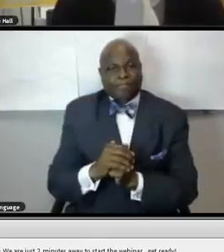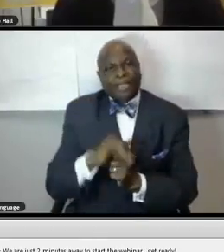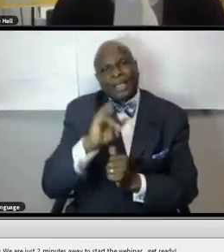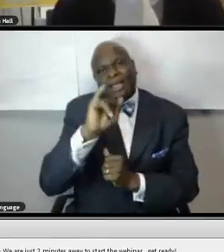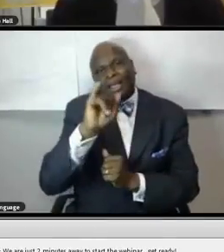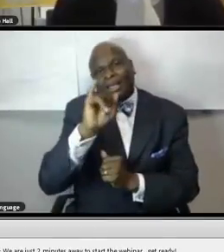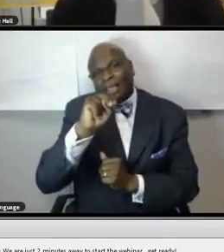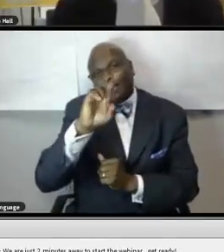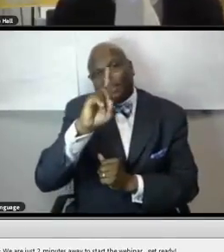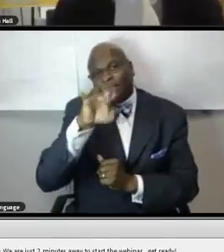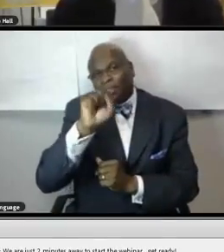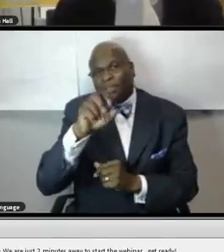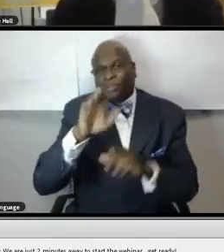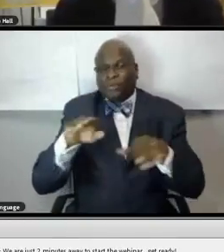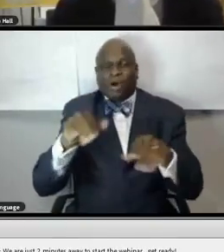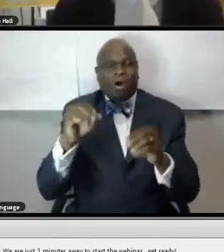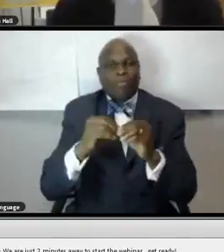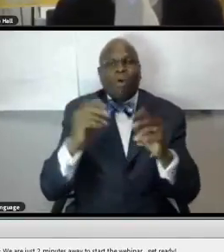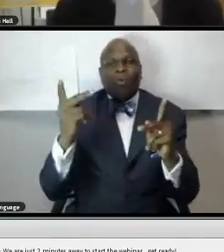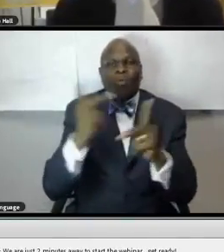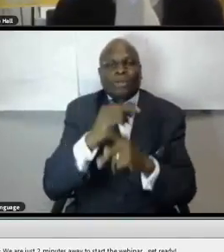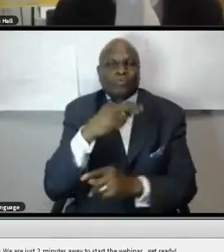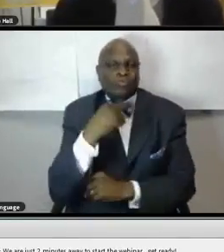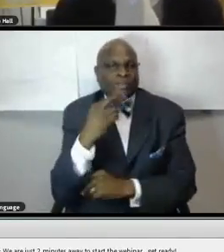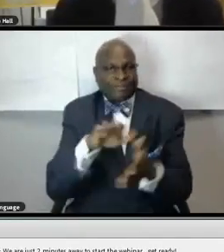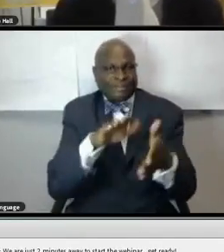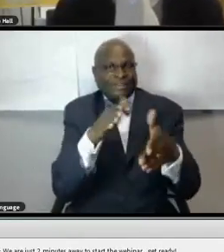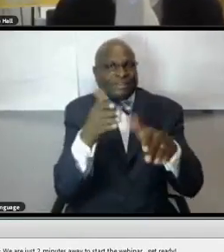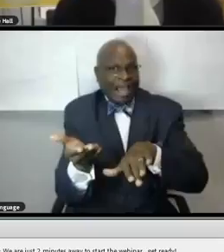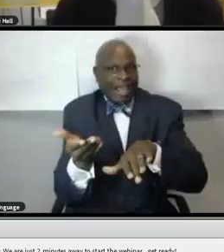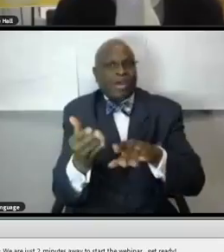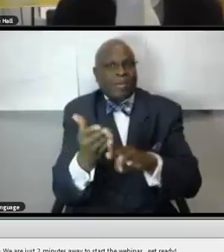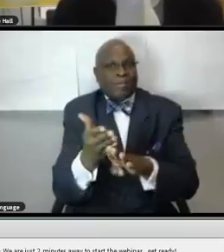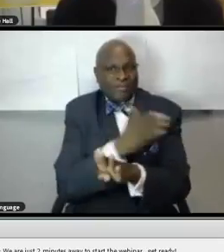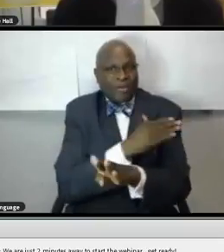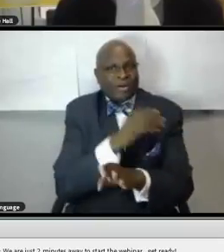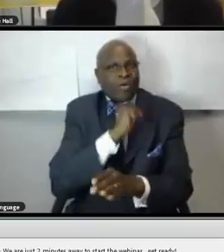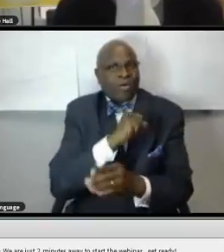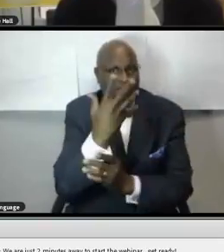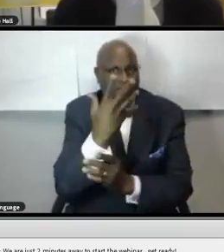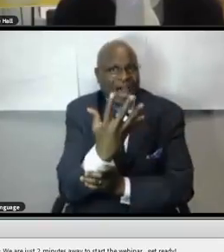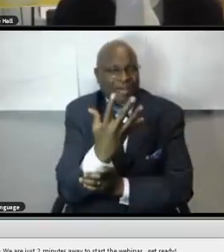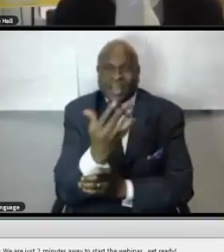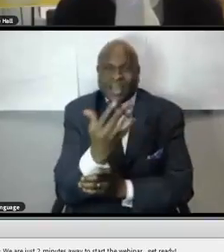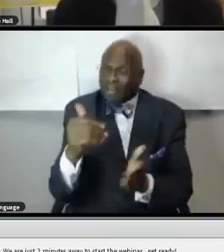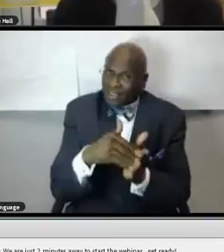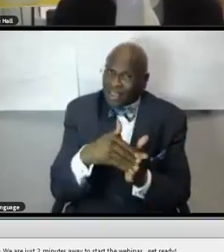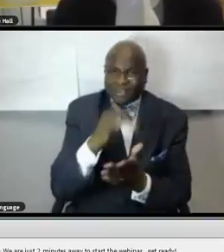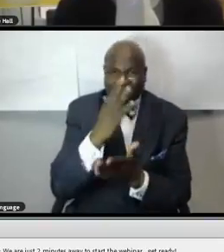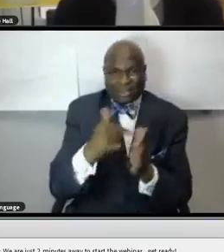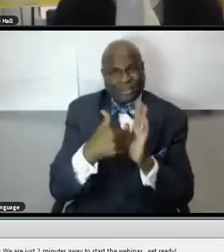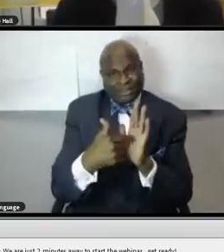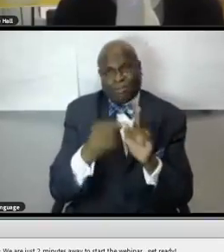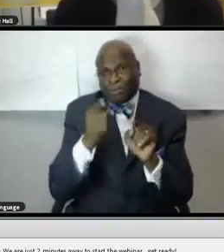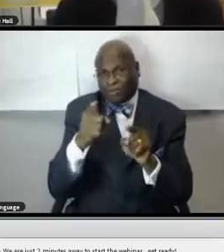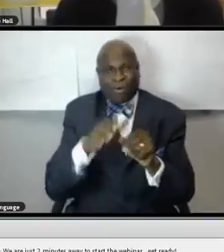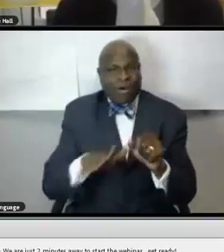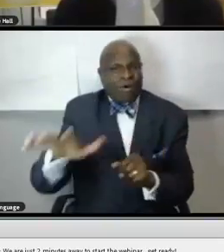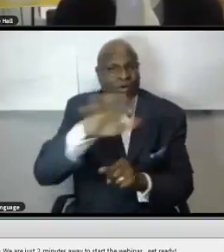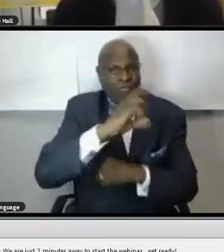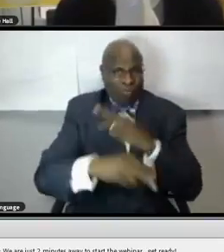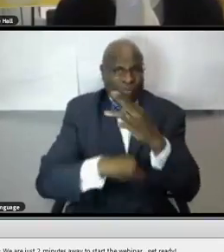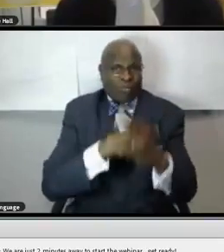Indigenous children are also at far greater risk of dying before they reach age 5. And again, here are just some examples from all over the world.